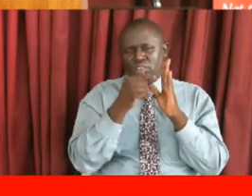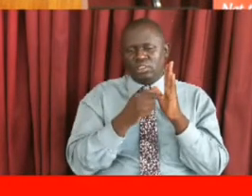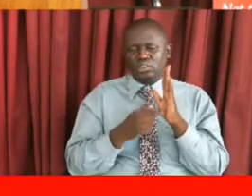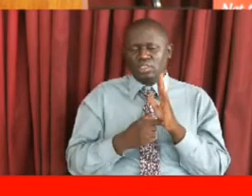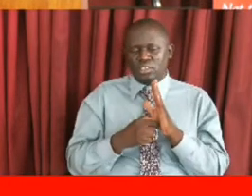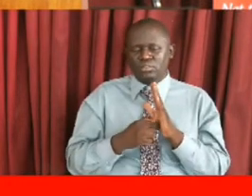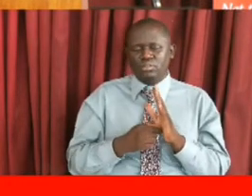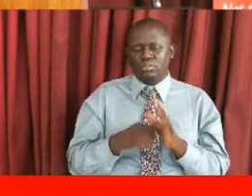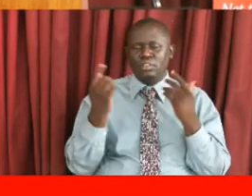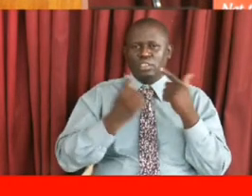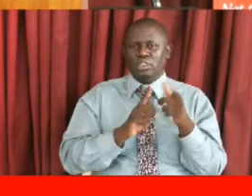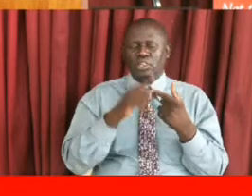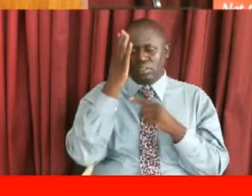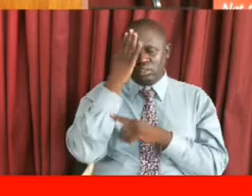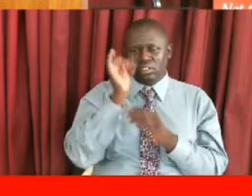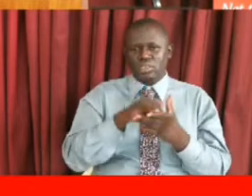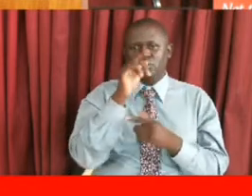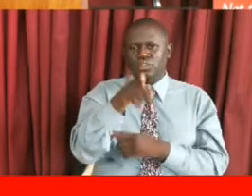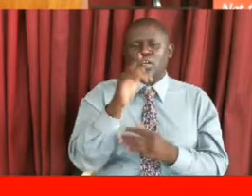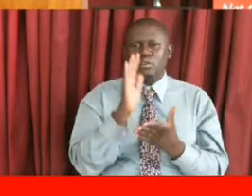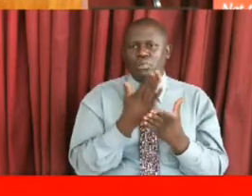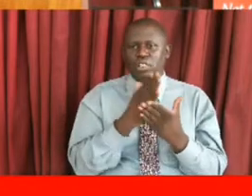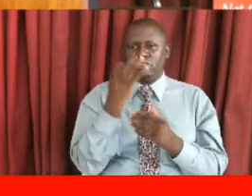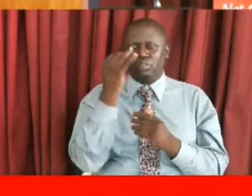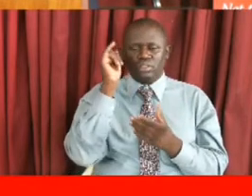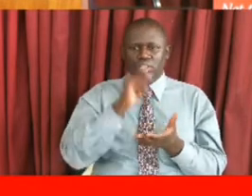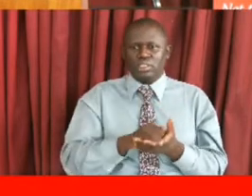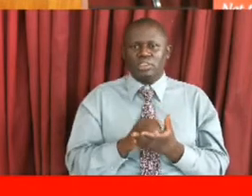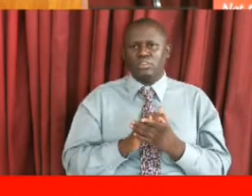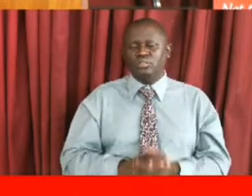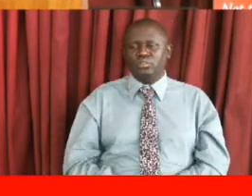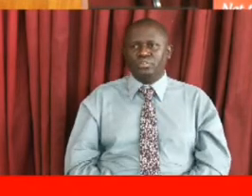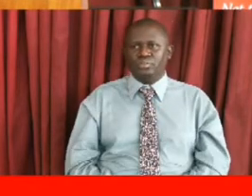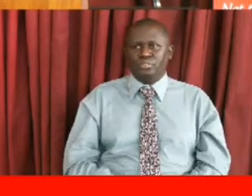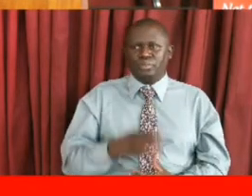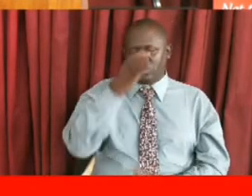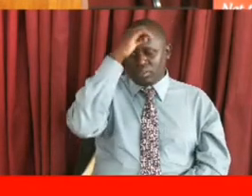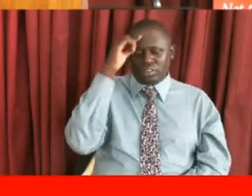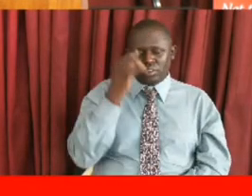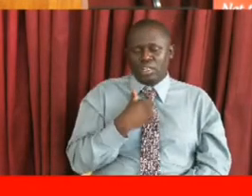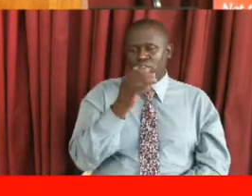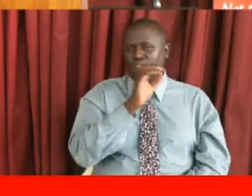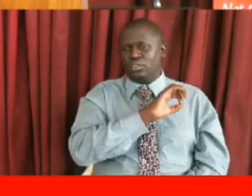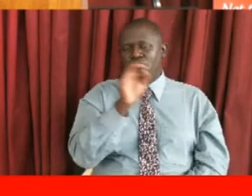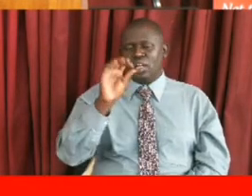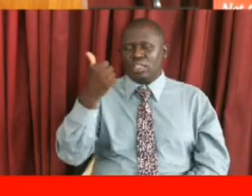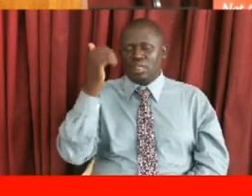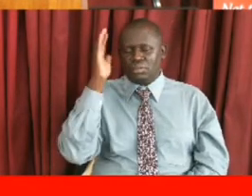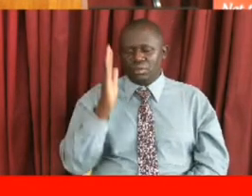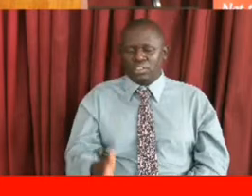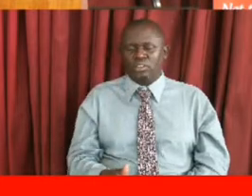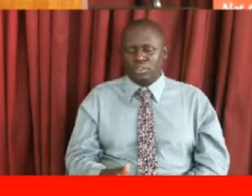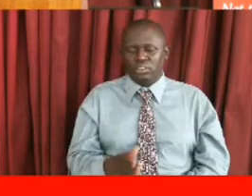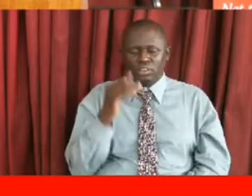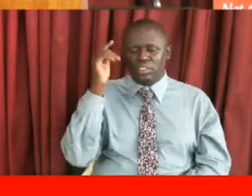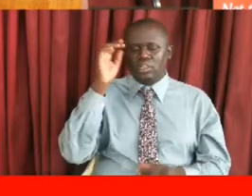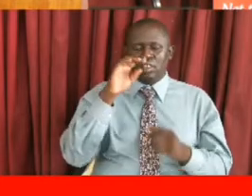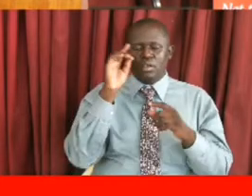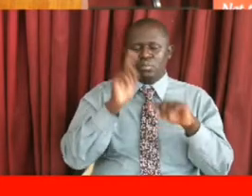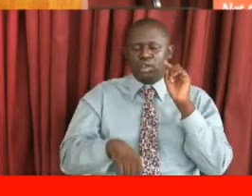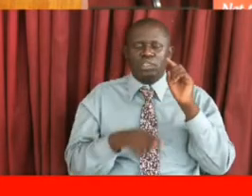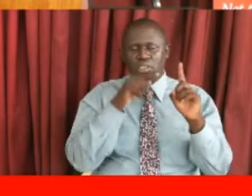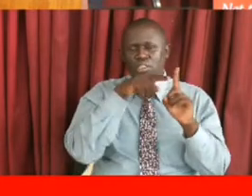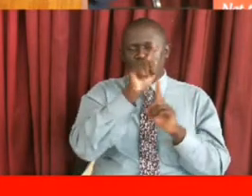that you are part of himself because no one else knows this but he himself